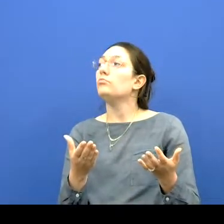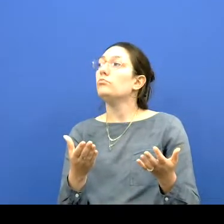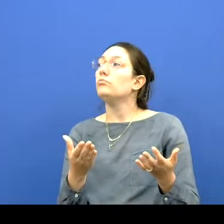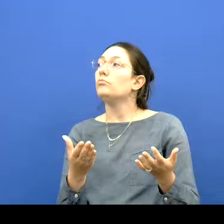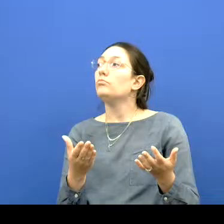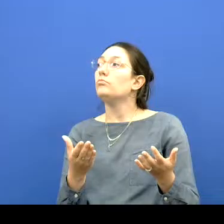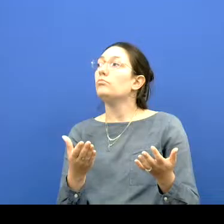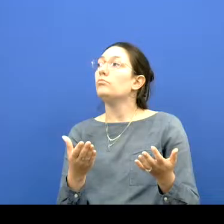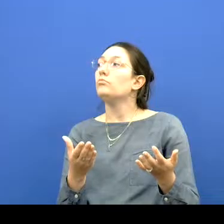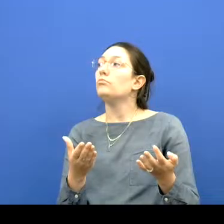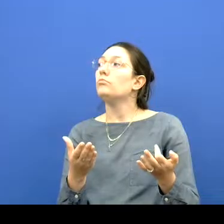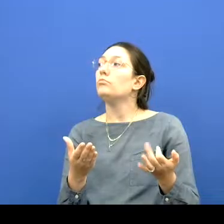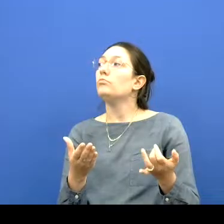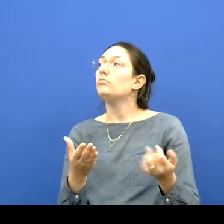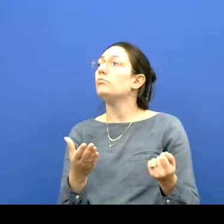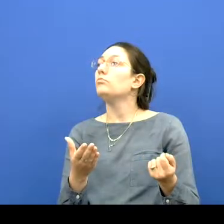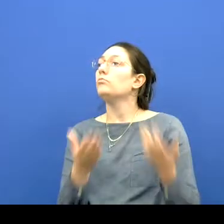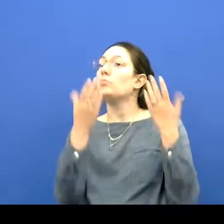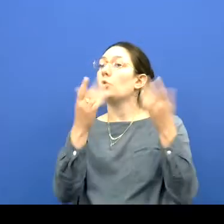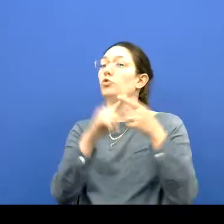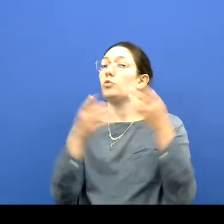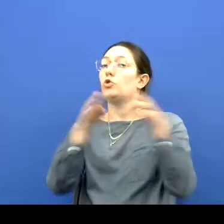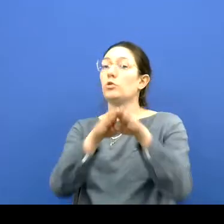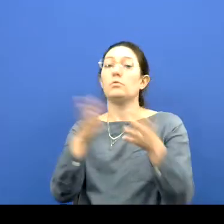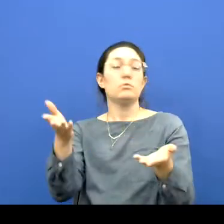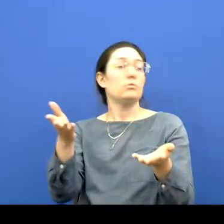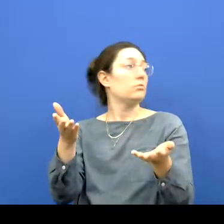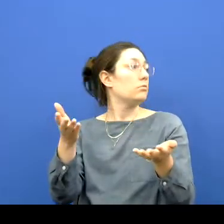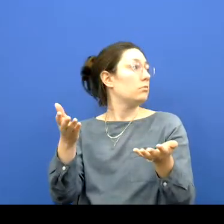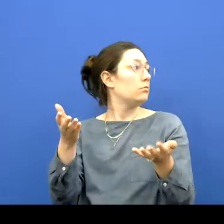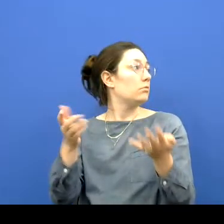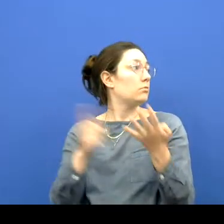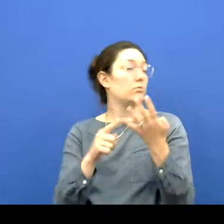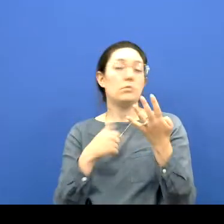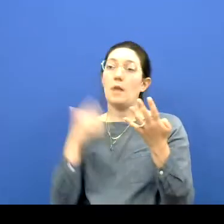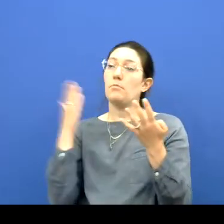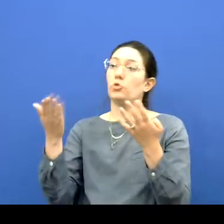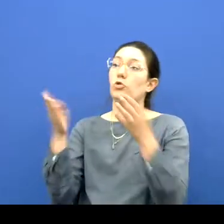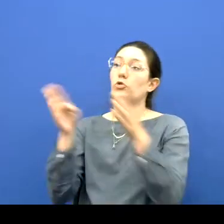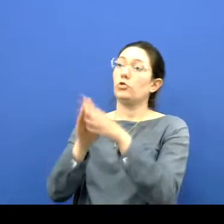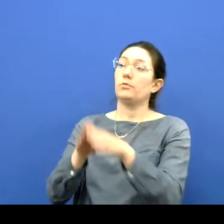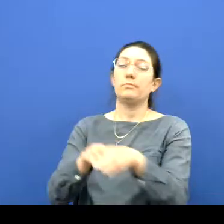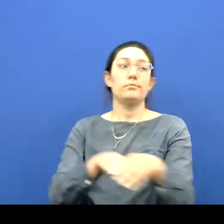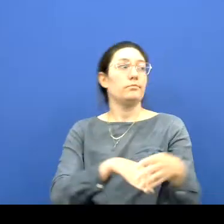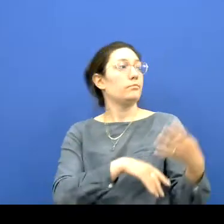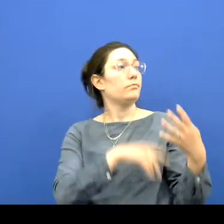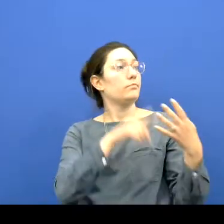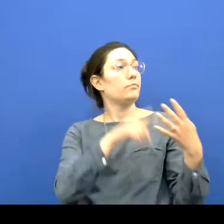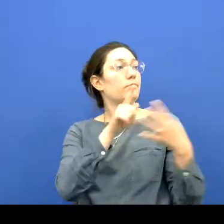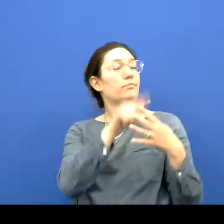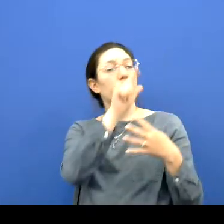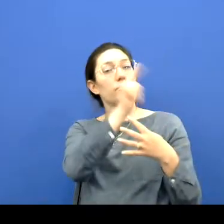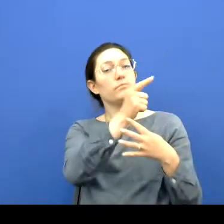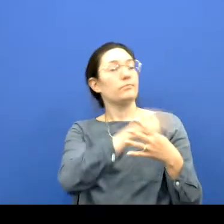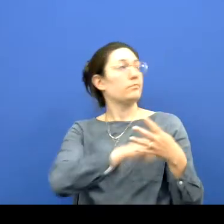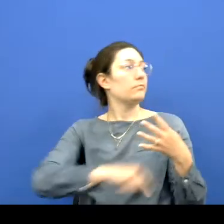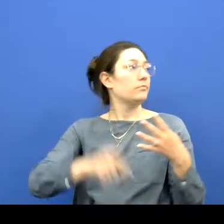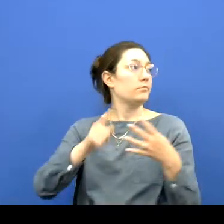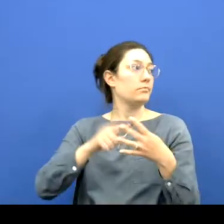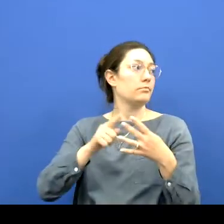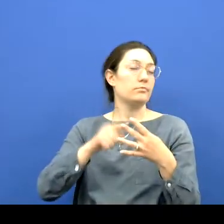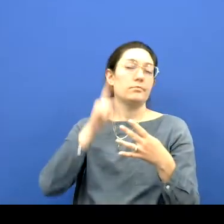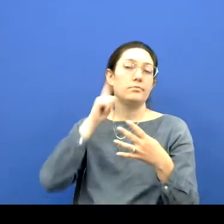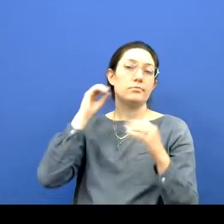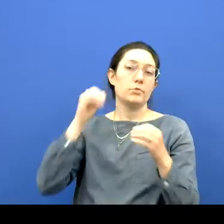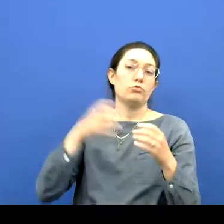And then, can I get a motion to adjourn? Make a motion to adjourn. Seconded. Hearing no